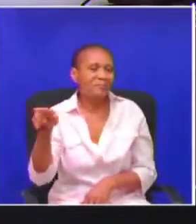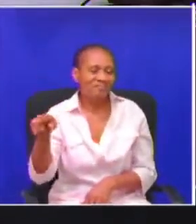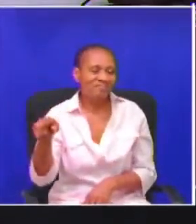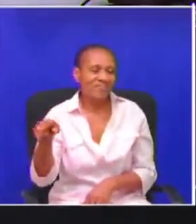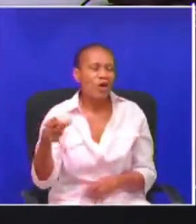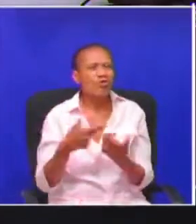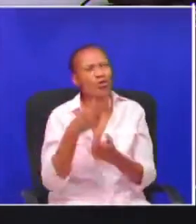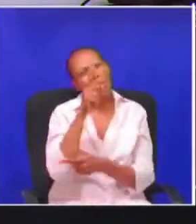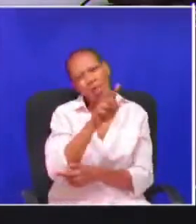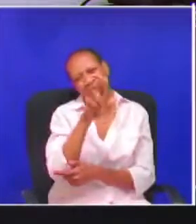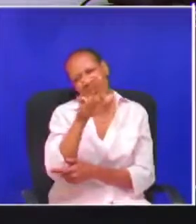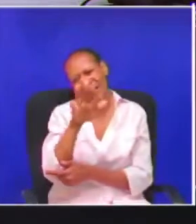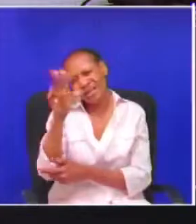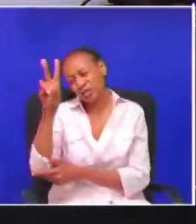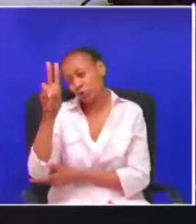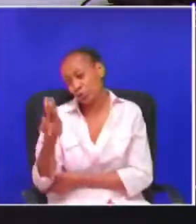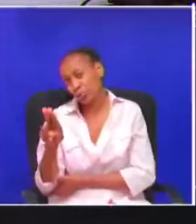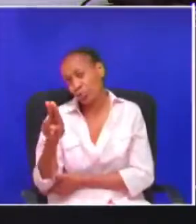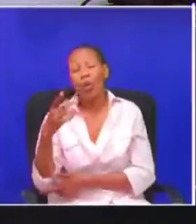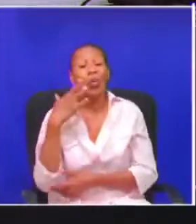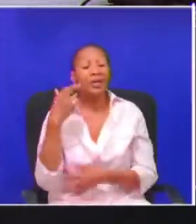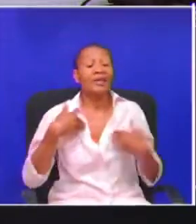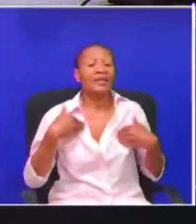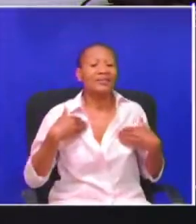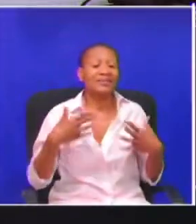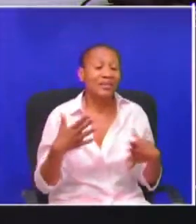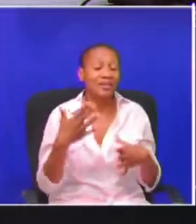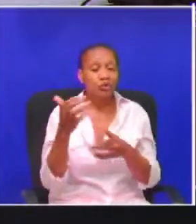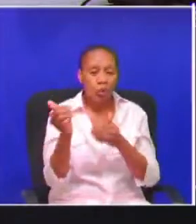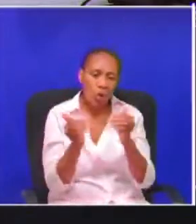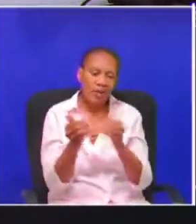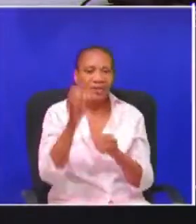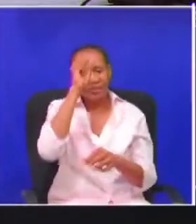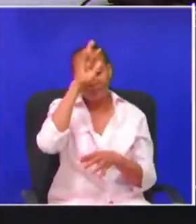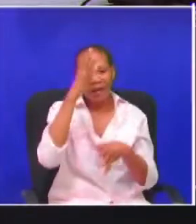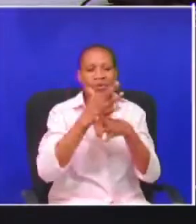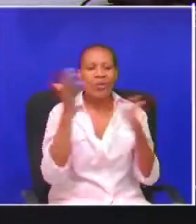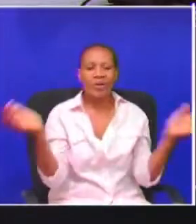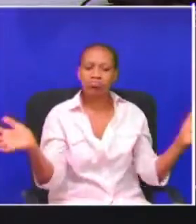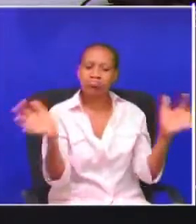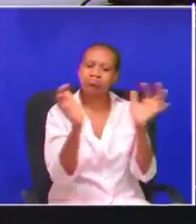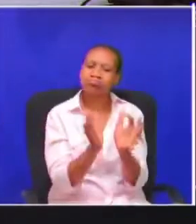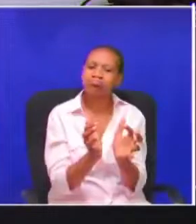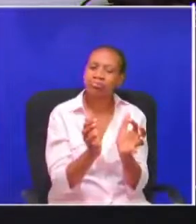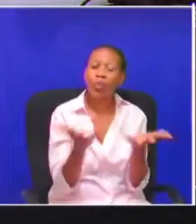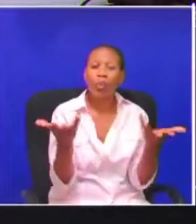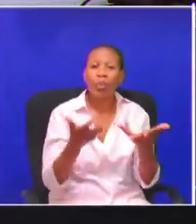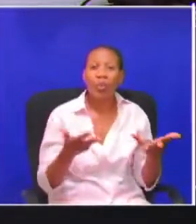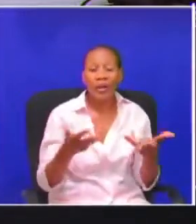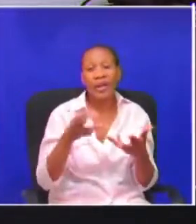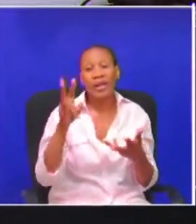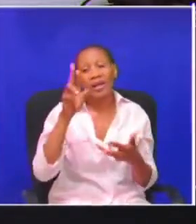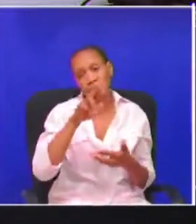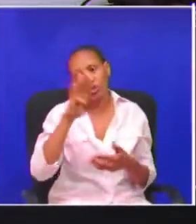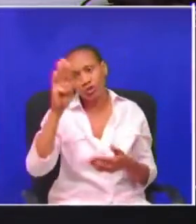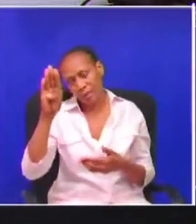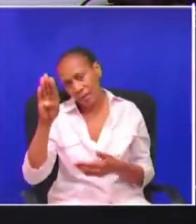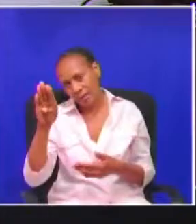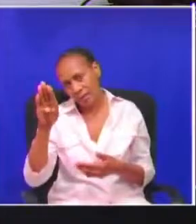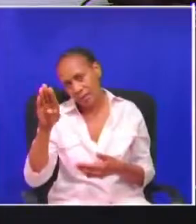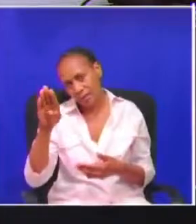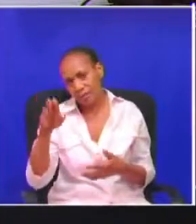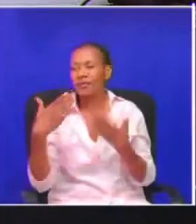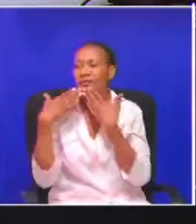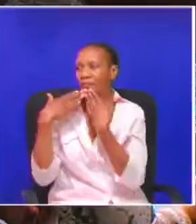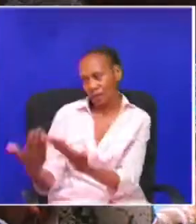from 1982, when I started to organize mine workers at Richards Bay Minerals.